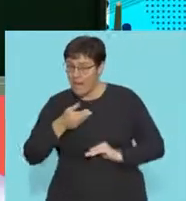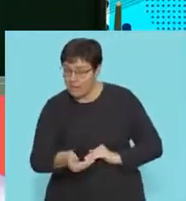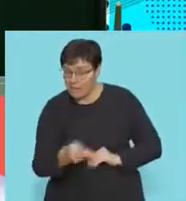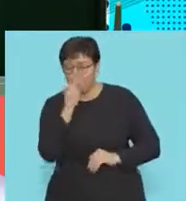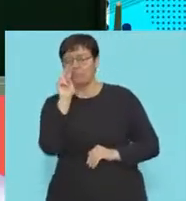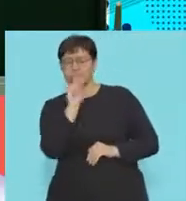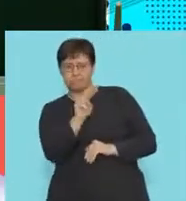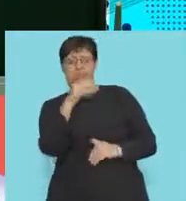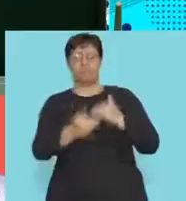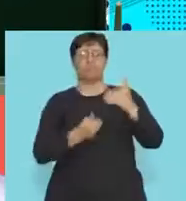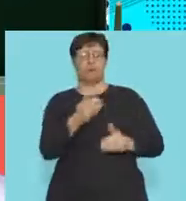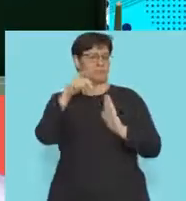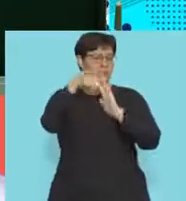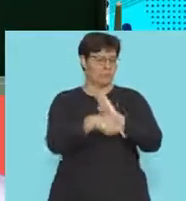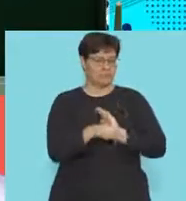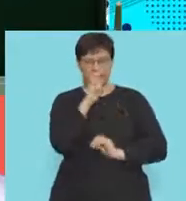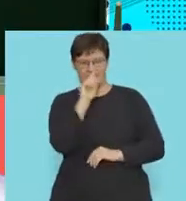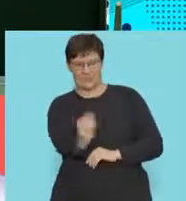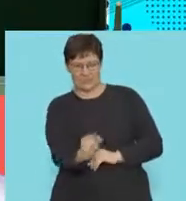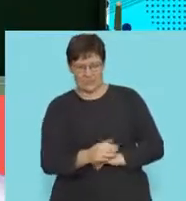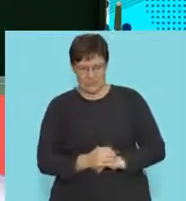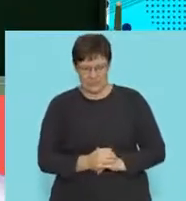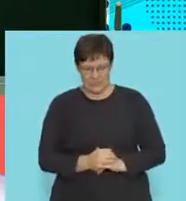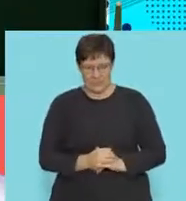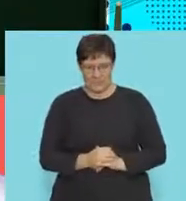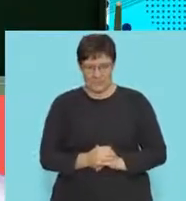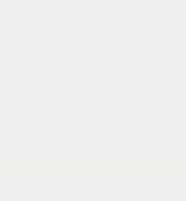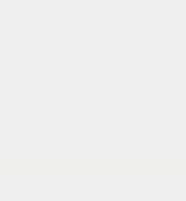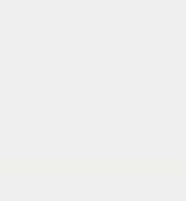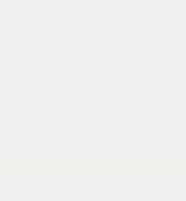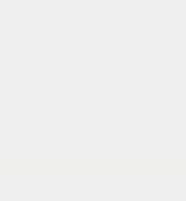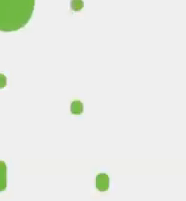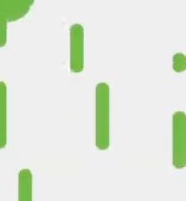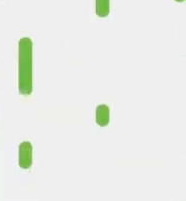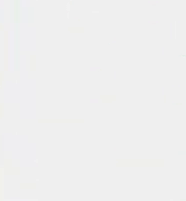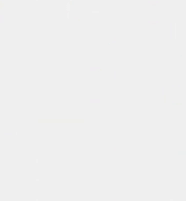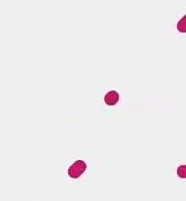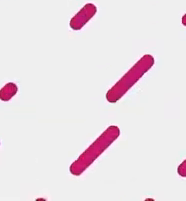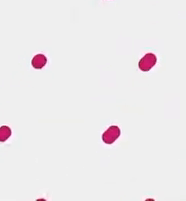try and look at the processes in detail. See you in a bit.